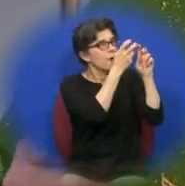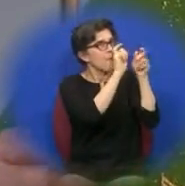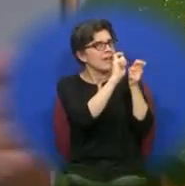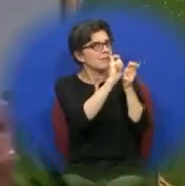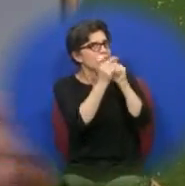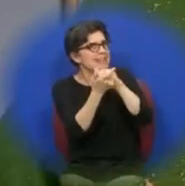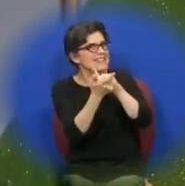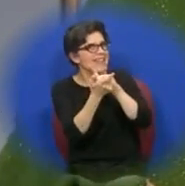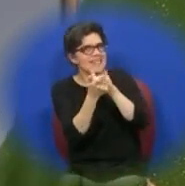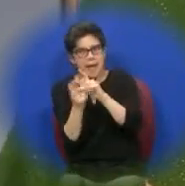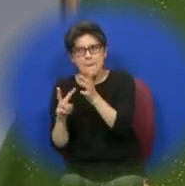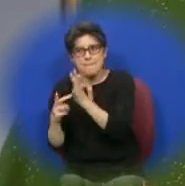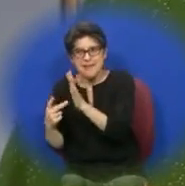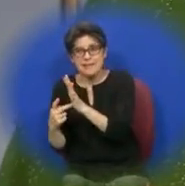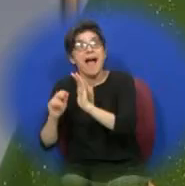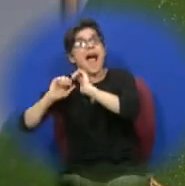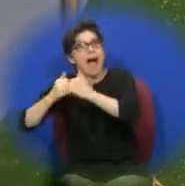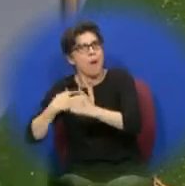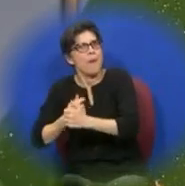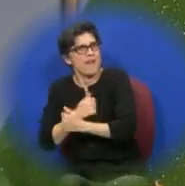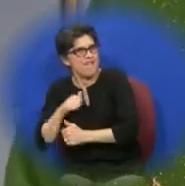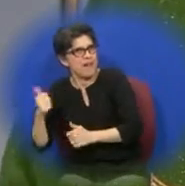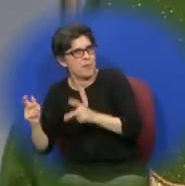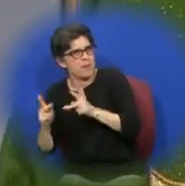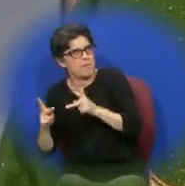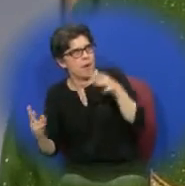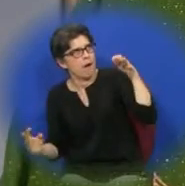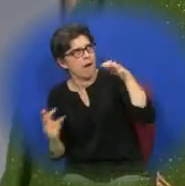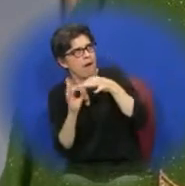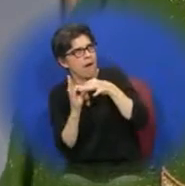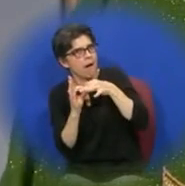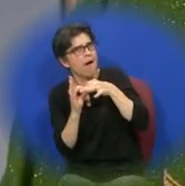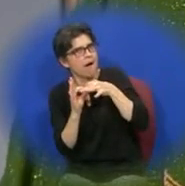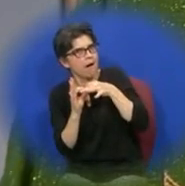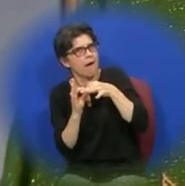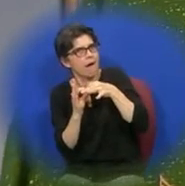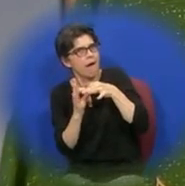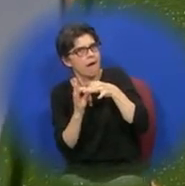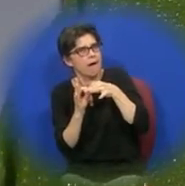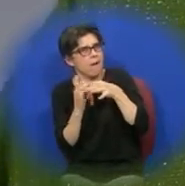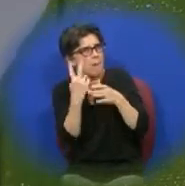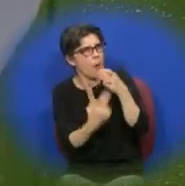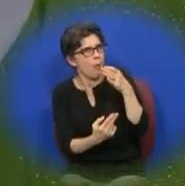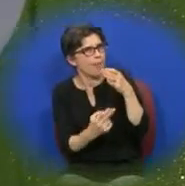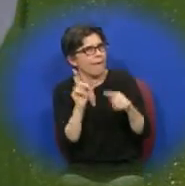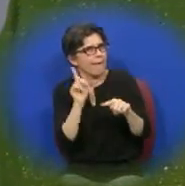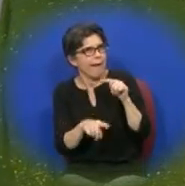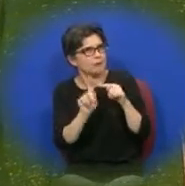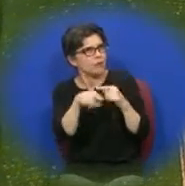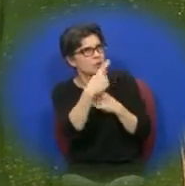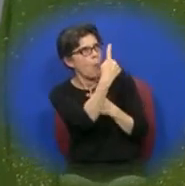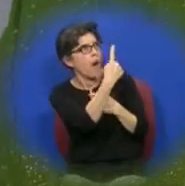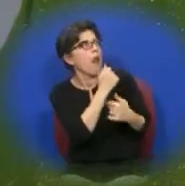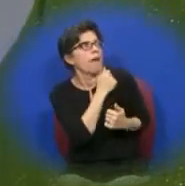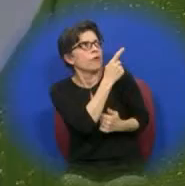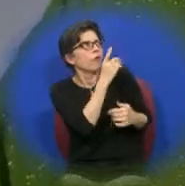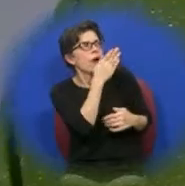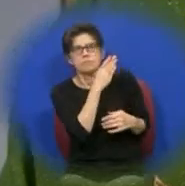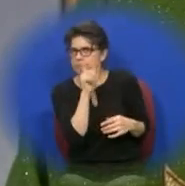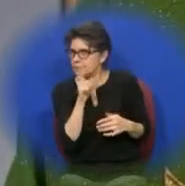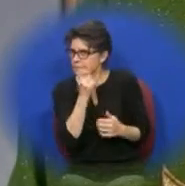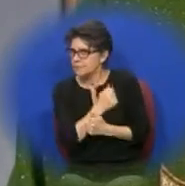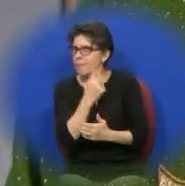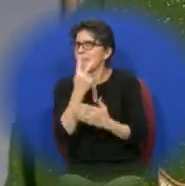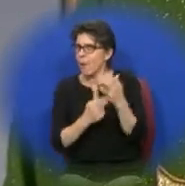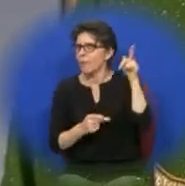and likeness of God of how we love other people. And so we're always working at conversion. We're always working at forgiveness. We're always working at being